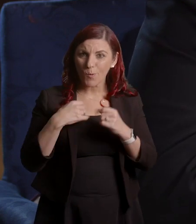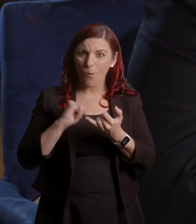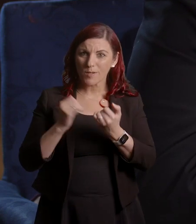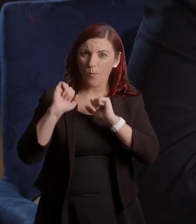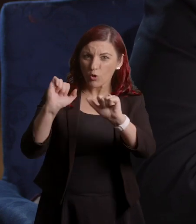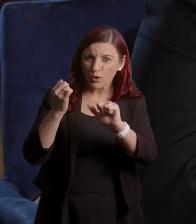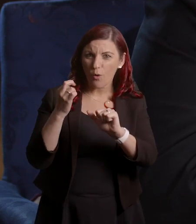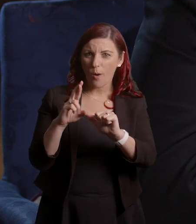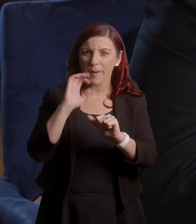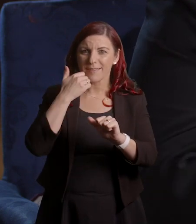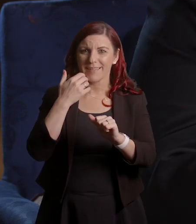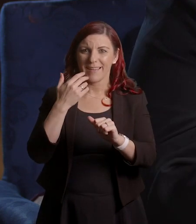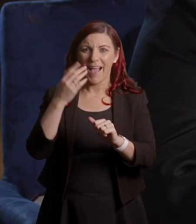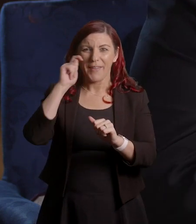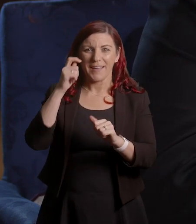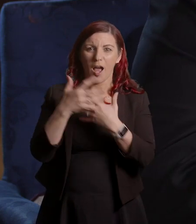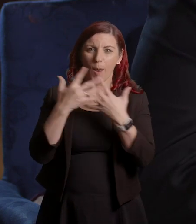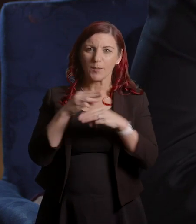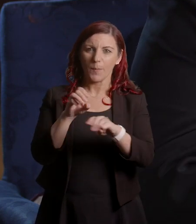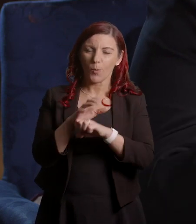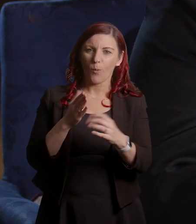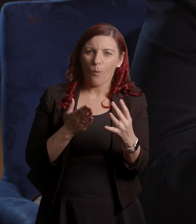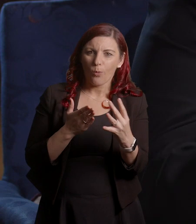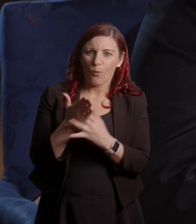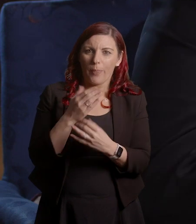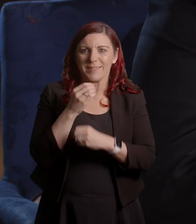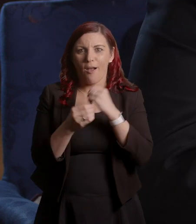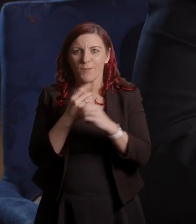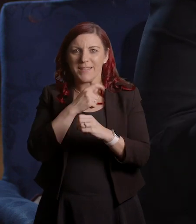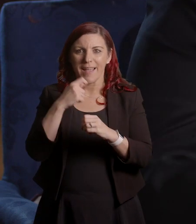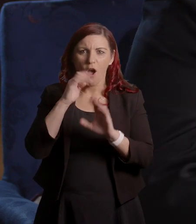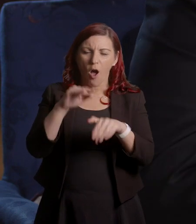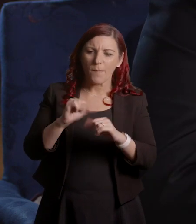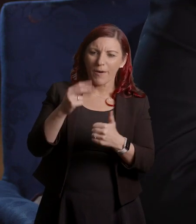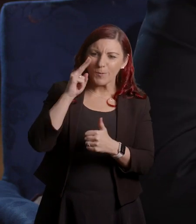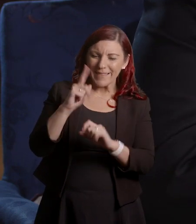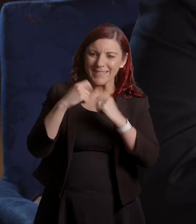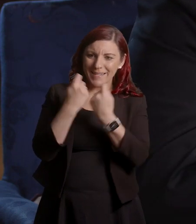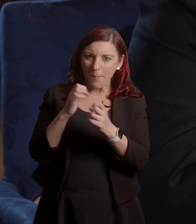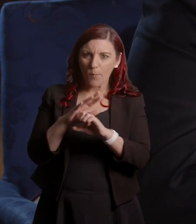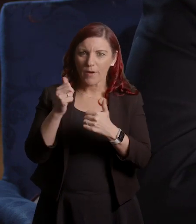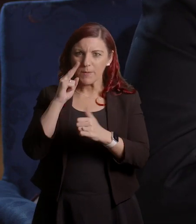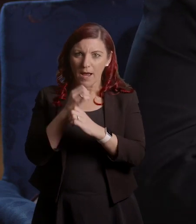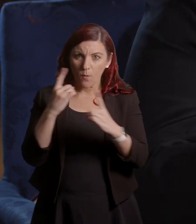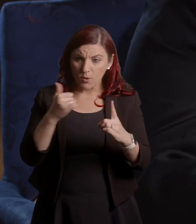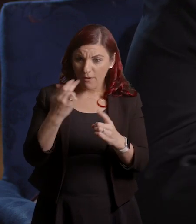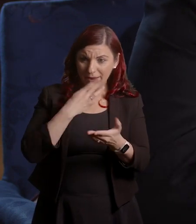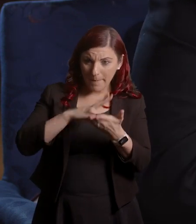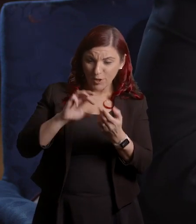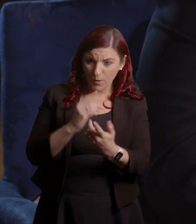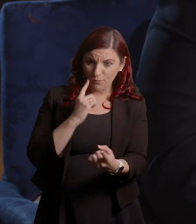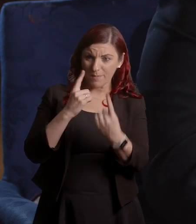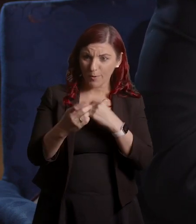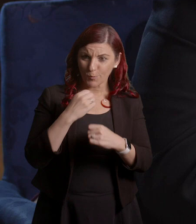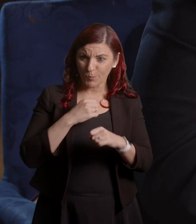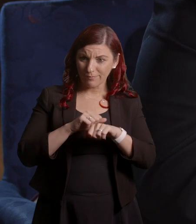to them, or is there, because I think a lot of people go through this office to just say, oh, it'd be great to see the team, it'd be great to see everyone. Is there any